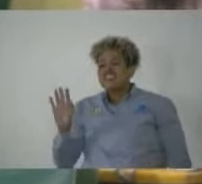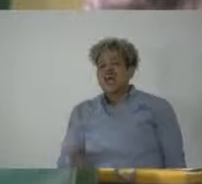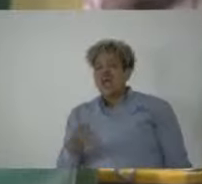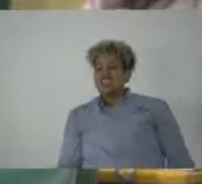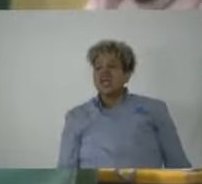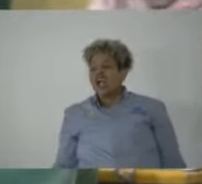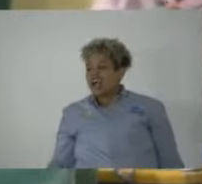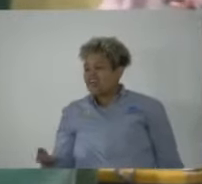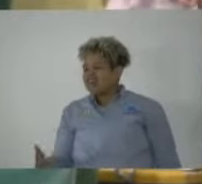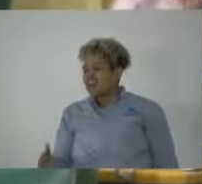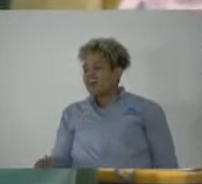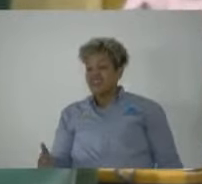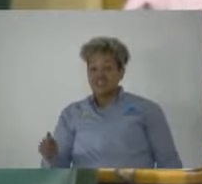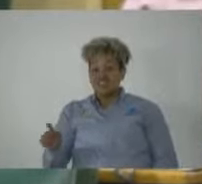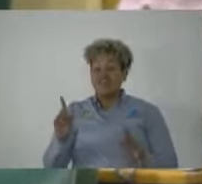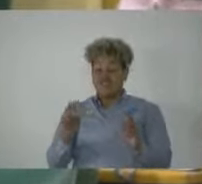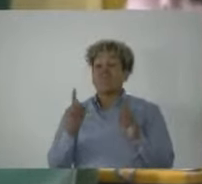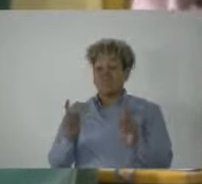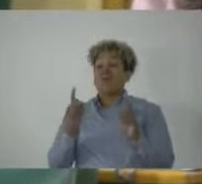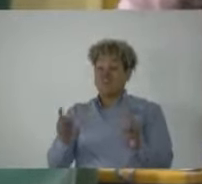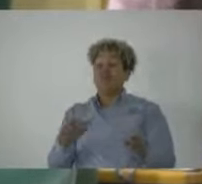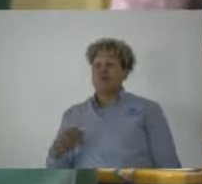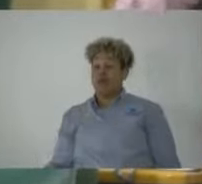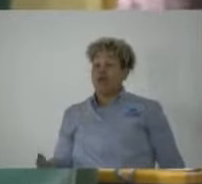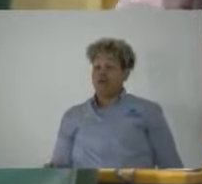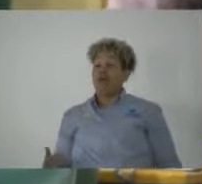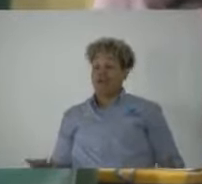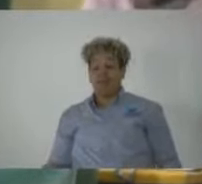chaka-chaka with taxes every year.